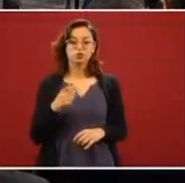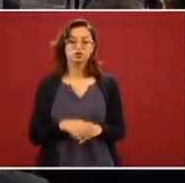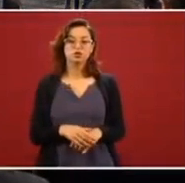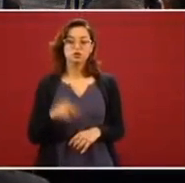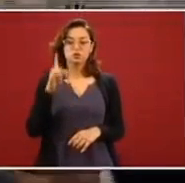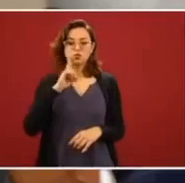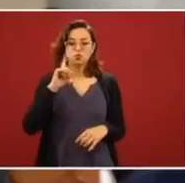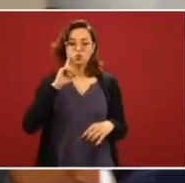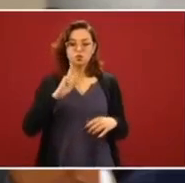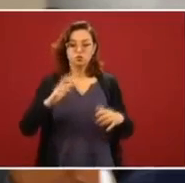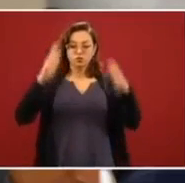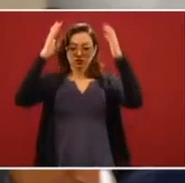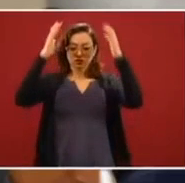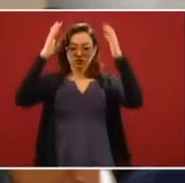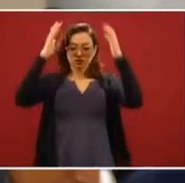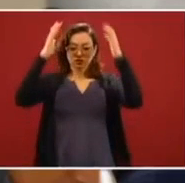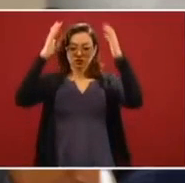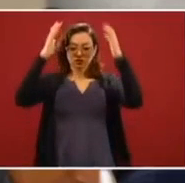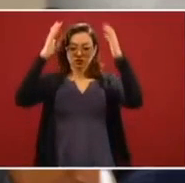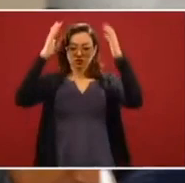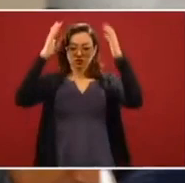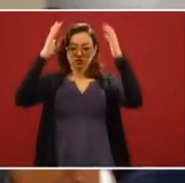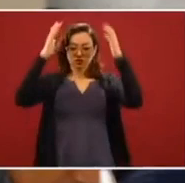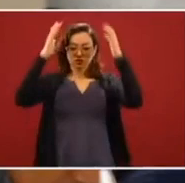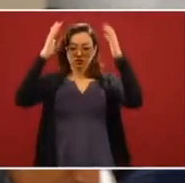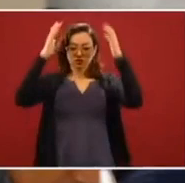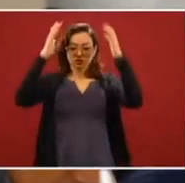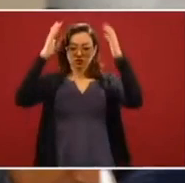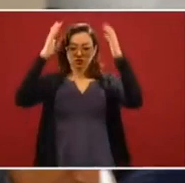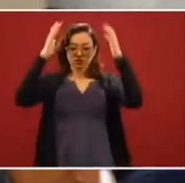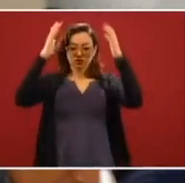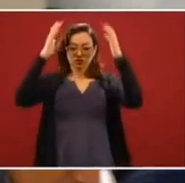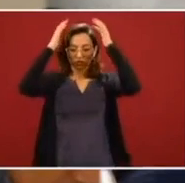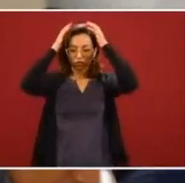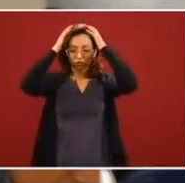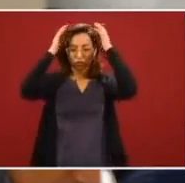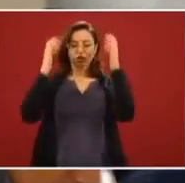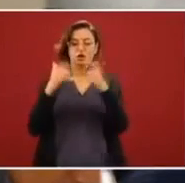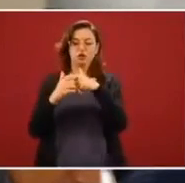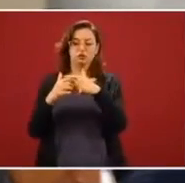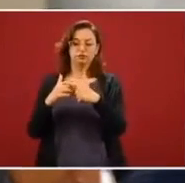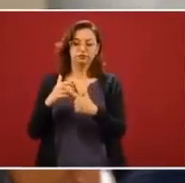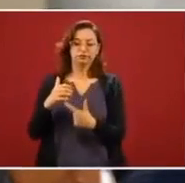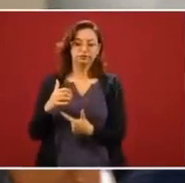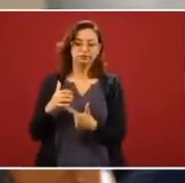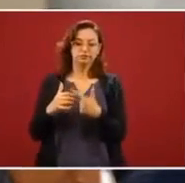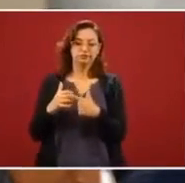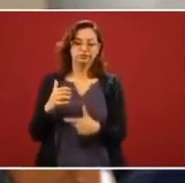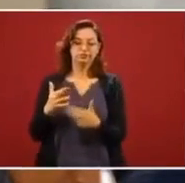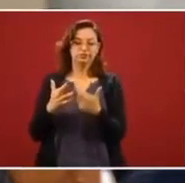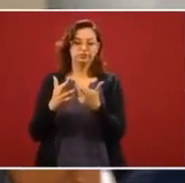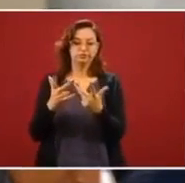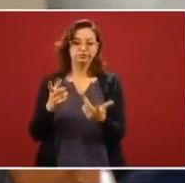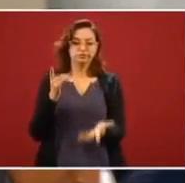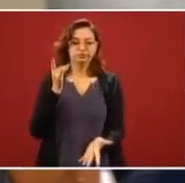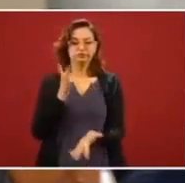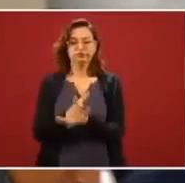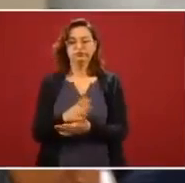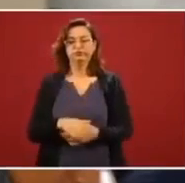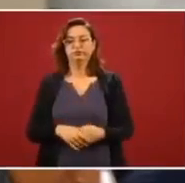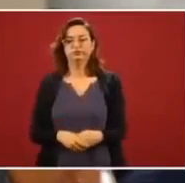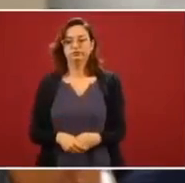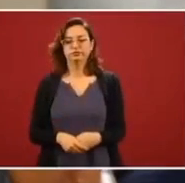Y solamente le rompió los dedos. And he only broke her fingers. Y no